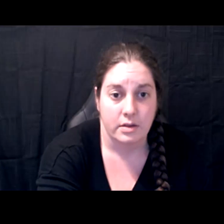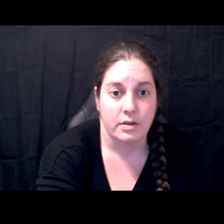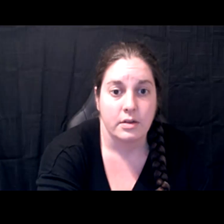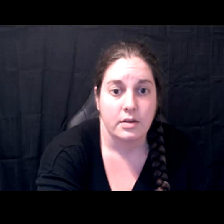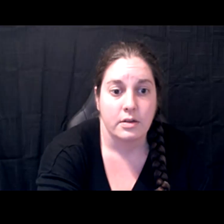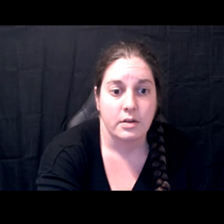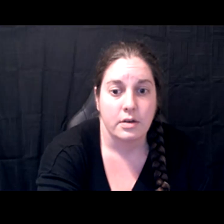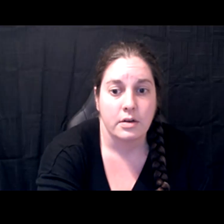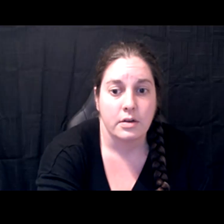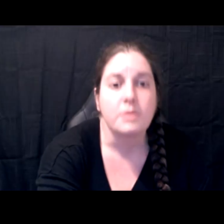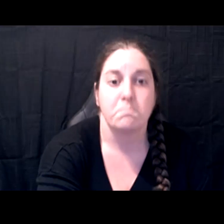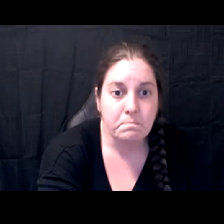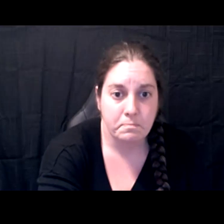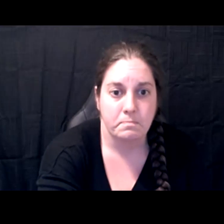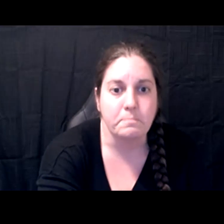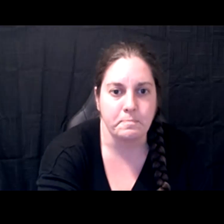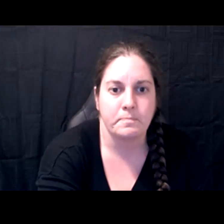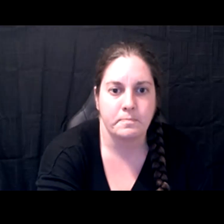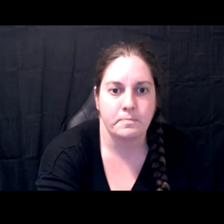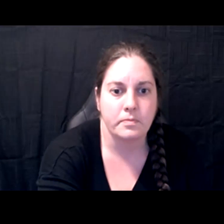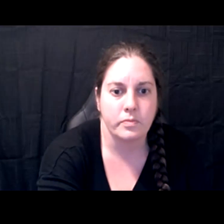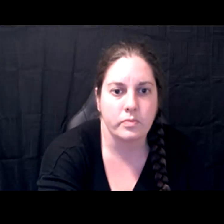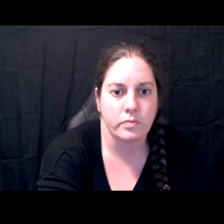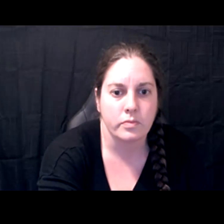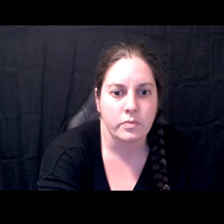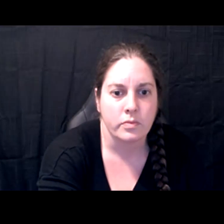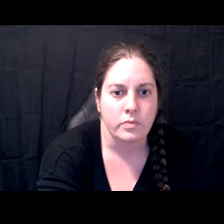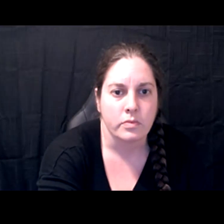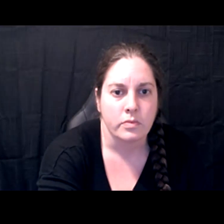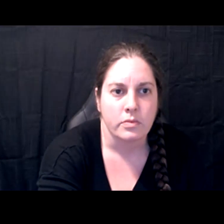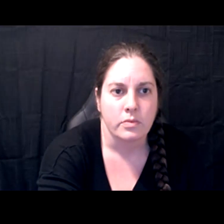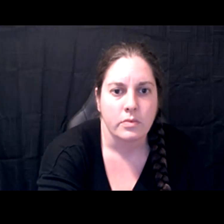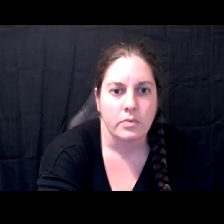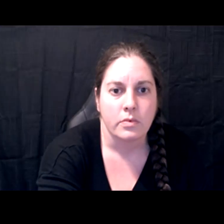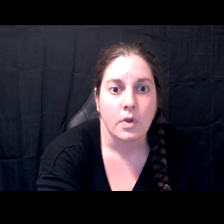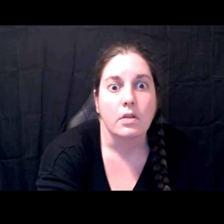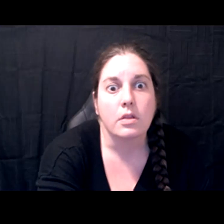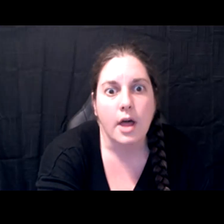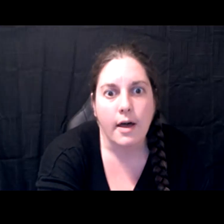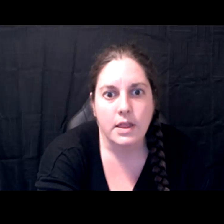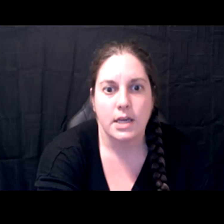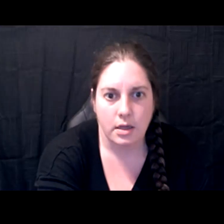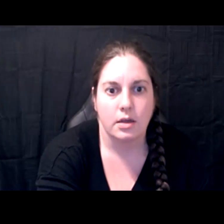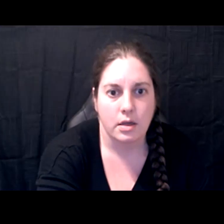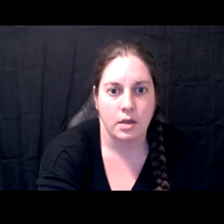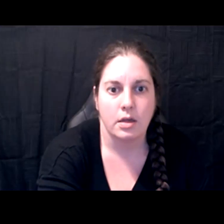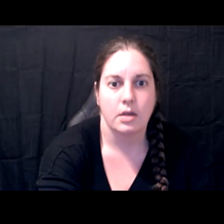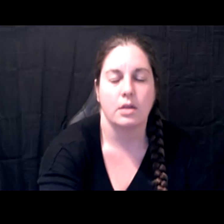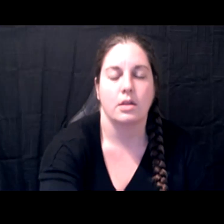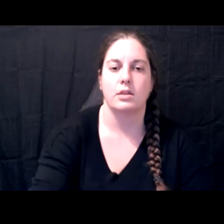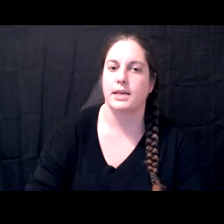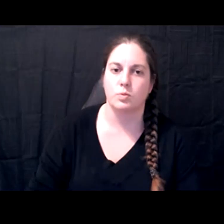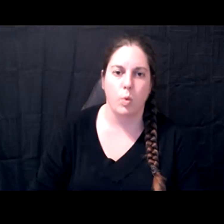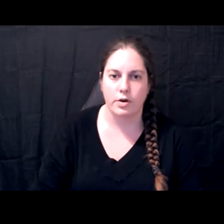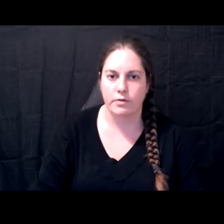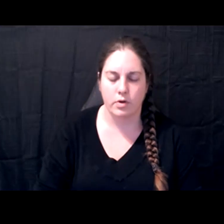do record these sessions Hmm. and I post the videos in the announcements. I put